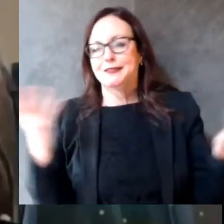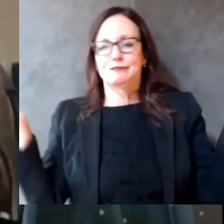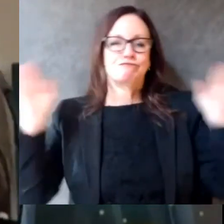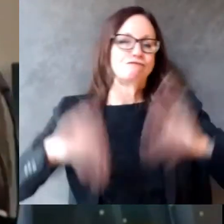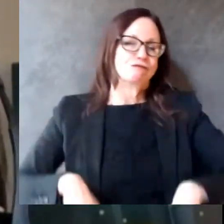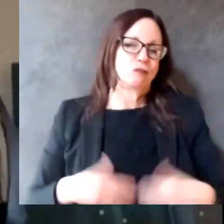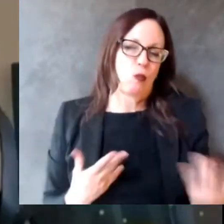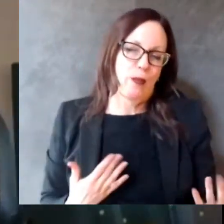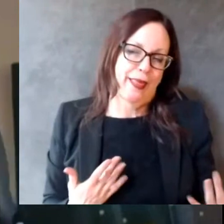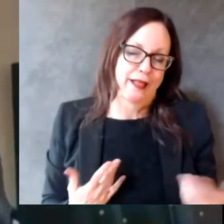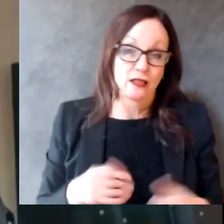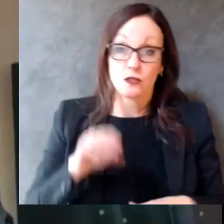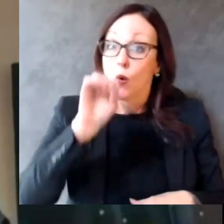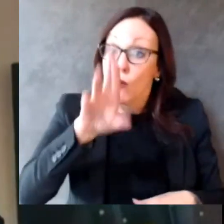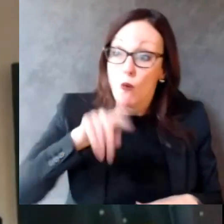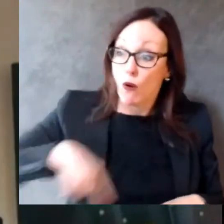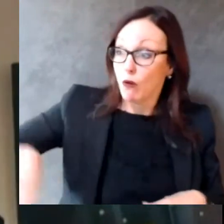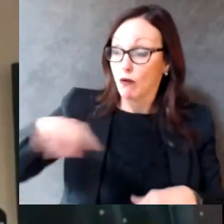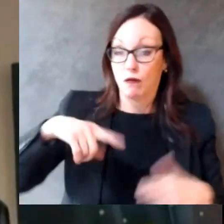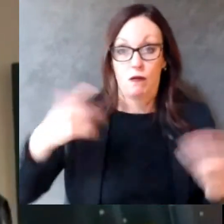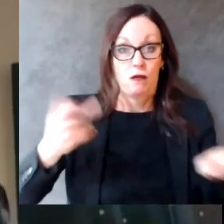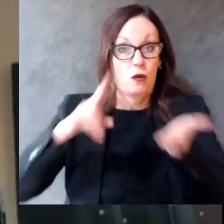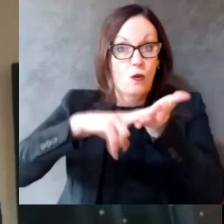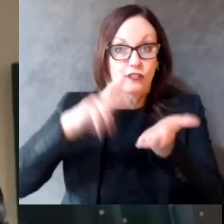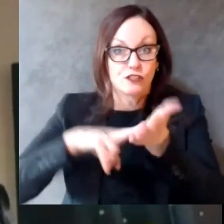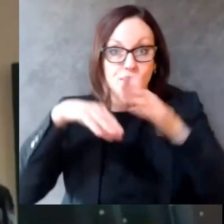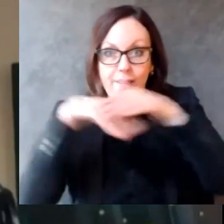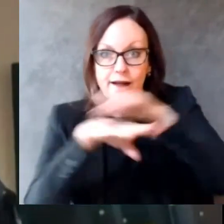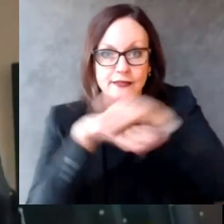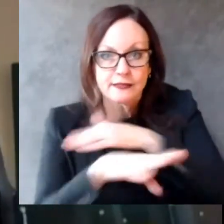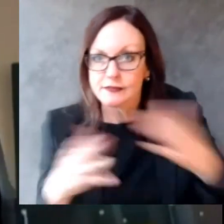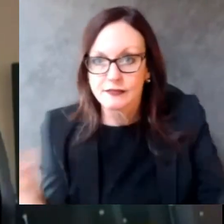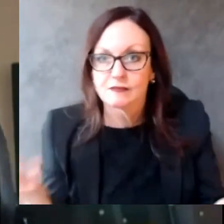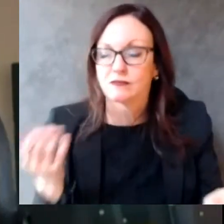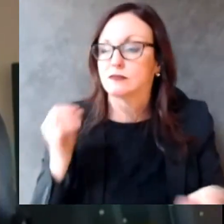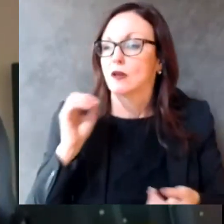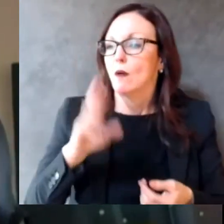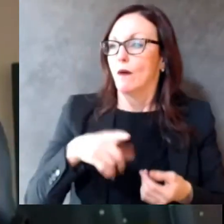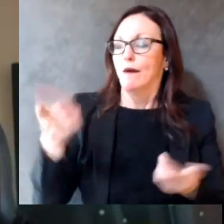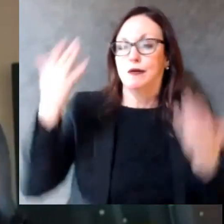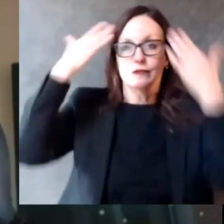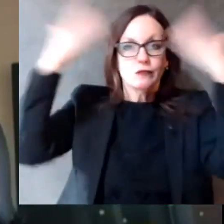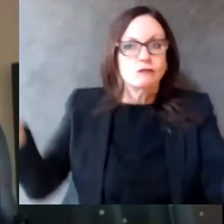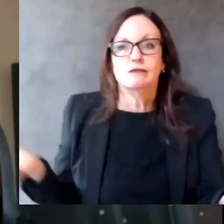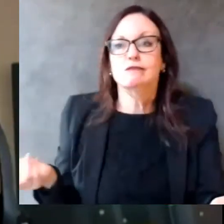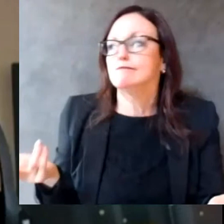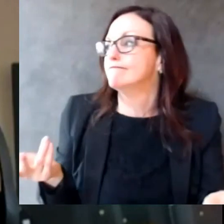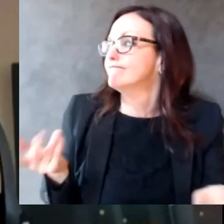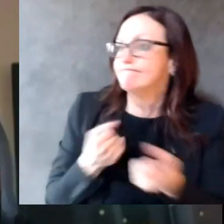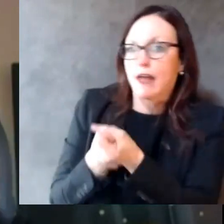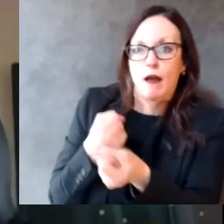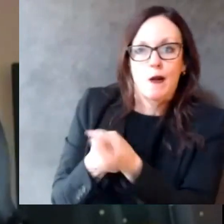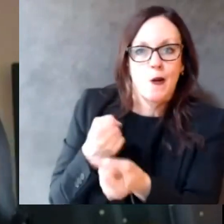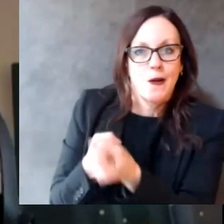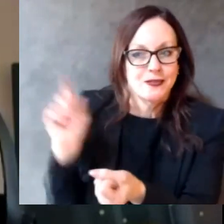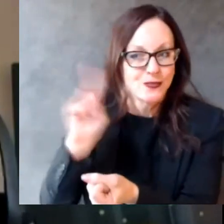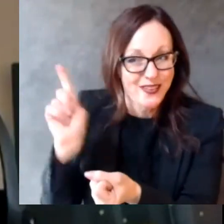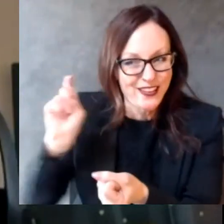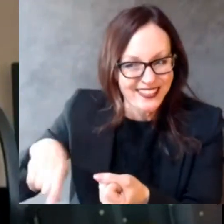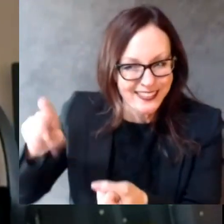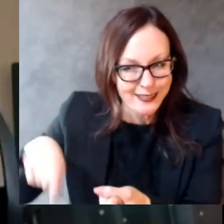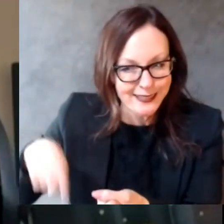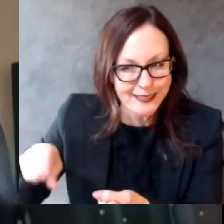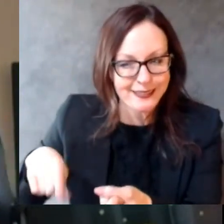much desire. They may be interested or somewhat interested, but they may need a little bit more information, a little bit